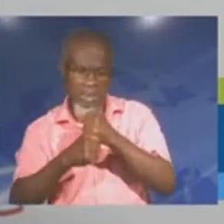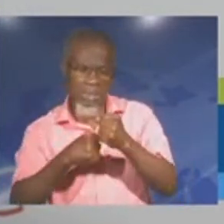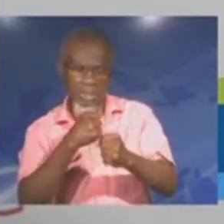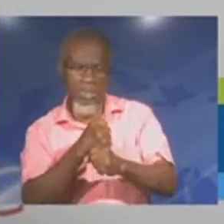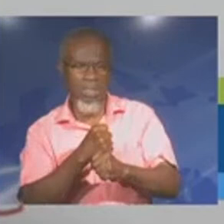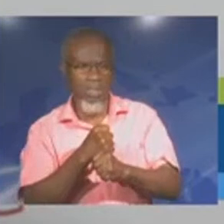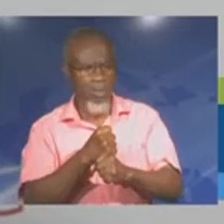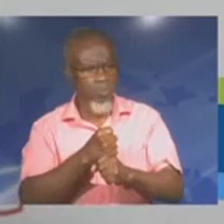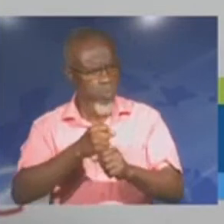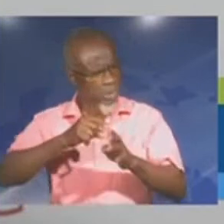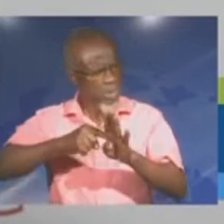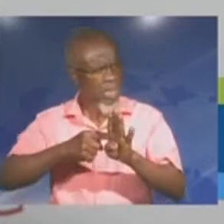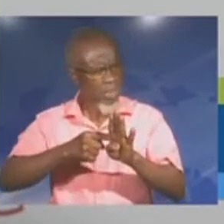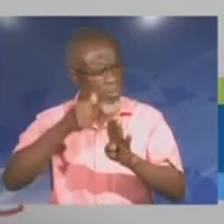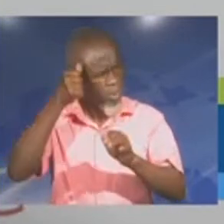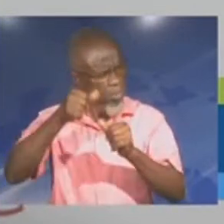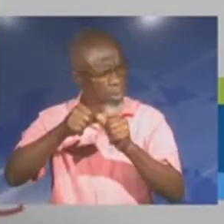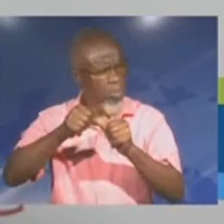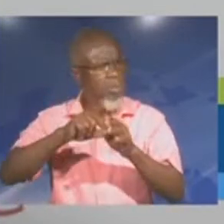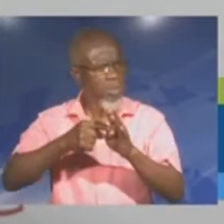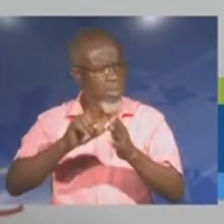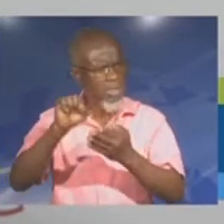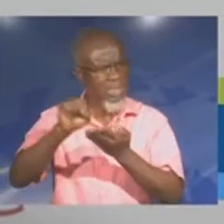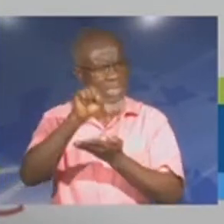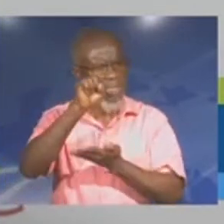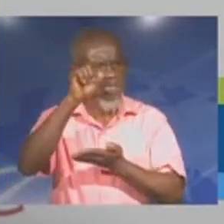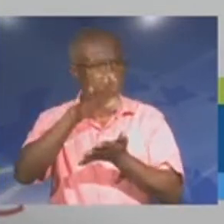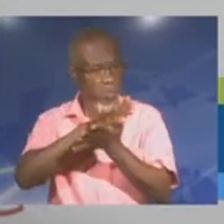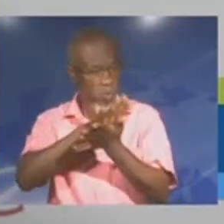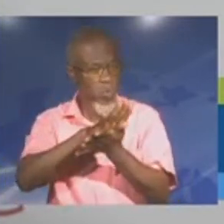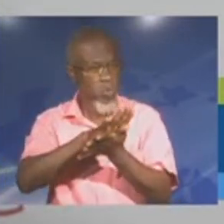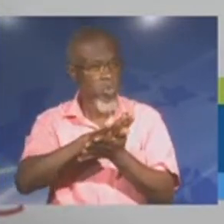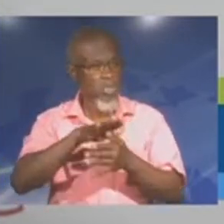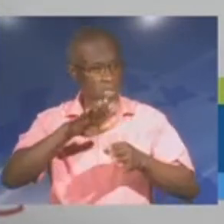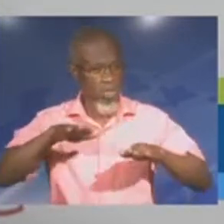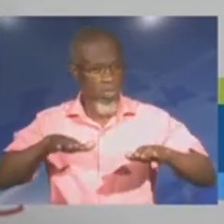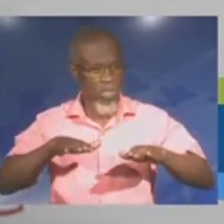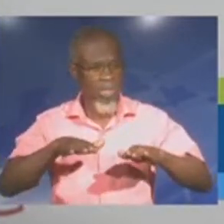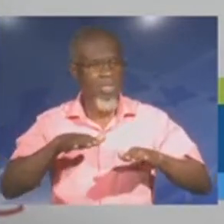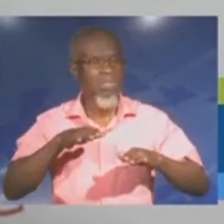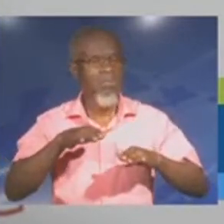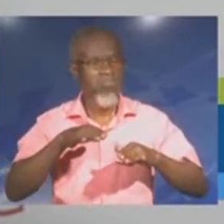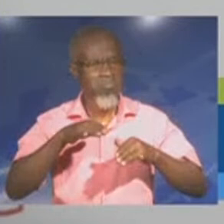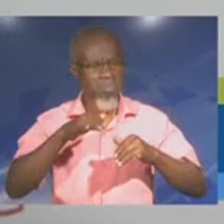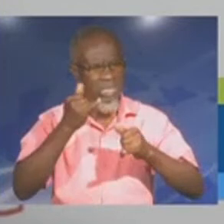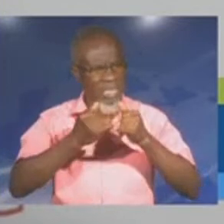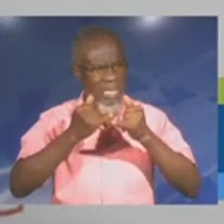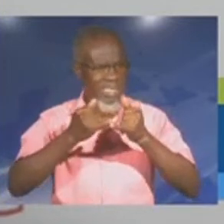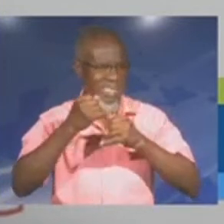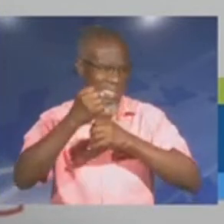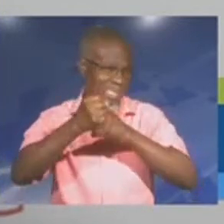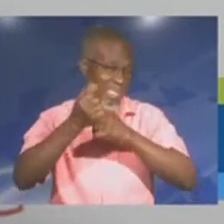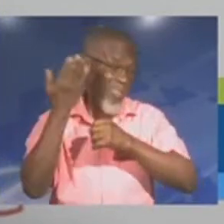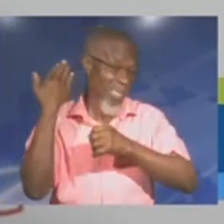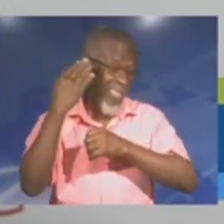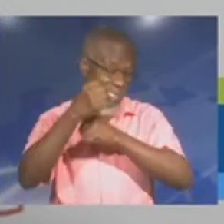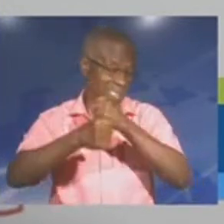vaccinating those secondary school children, I think last year, September, somewhere around